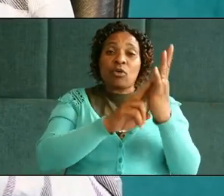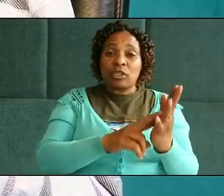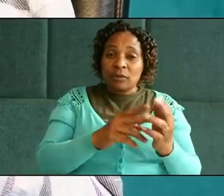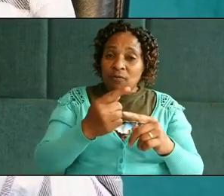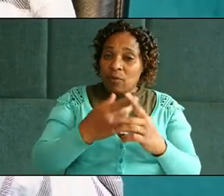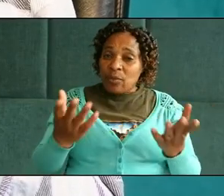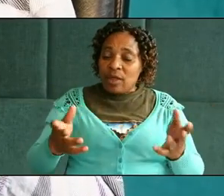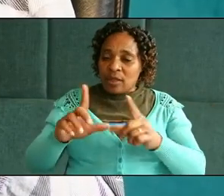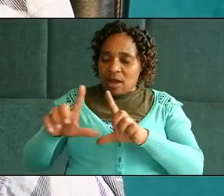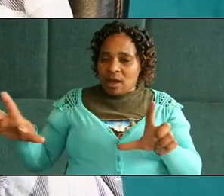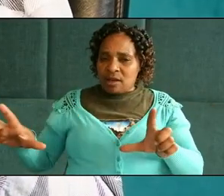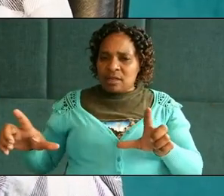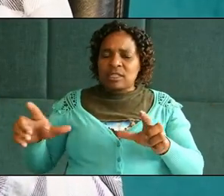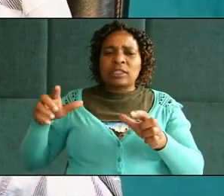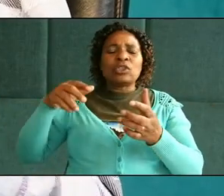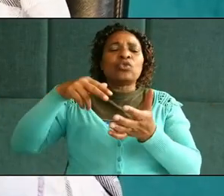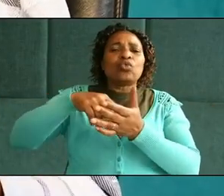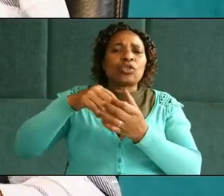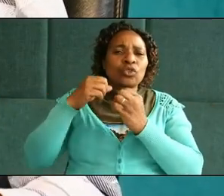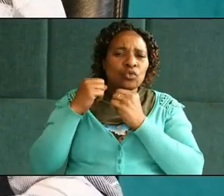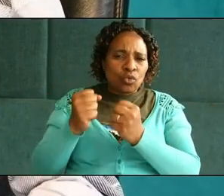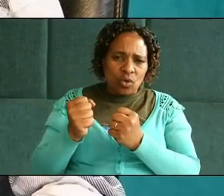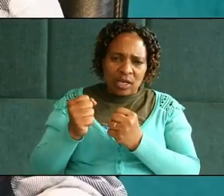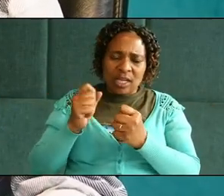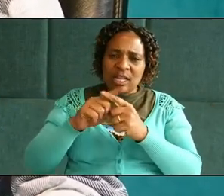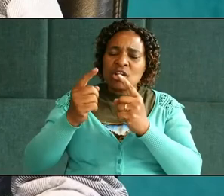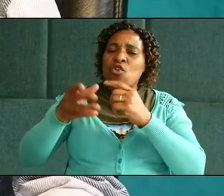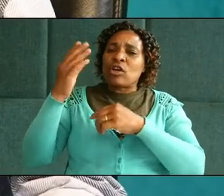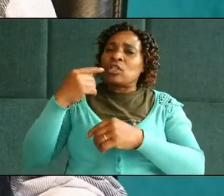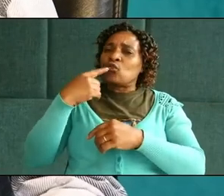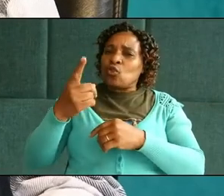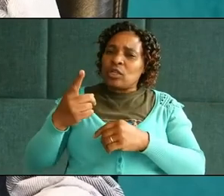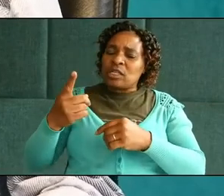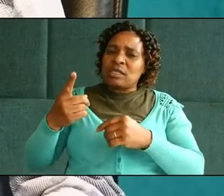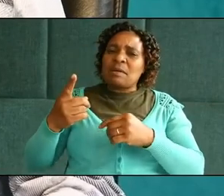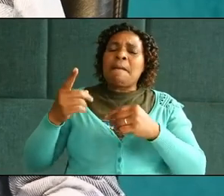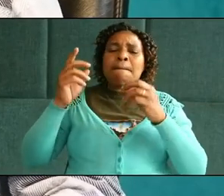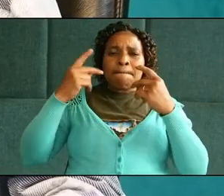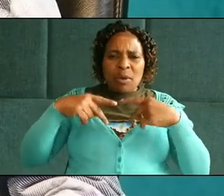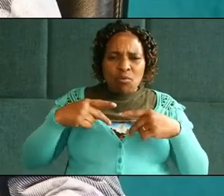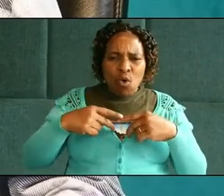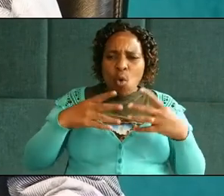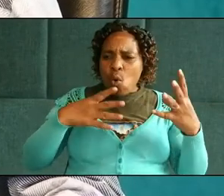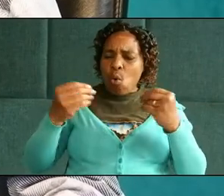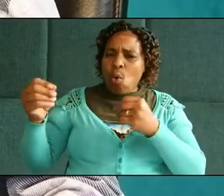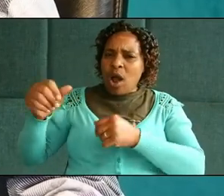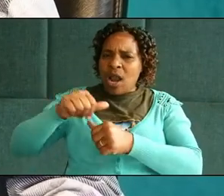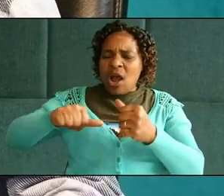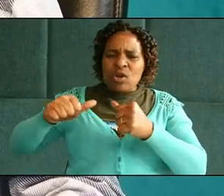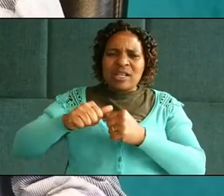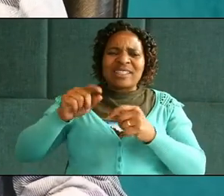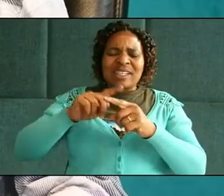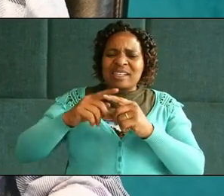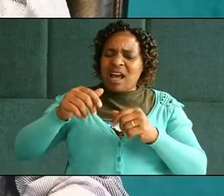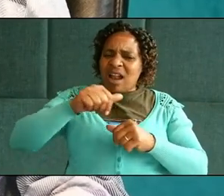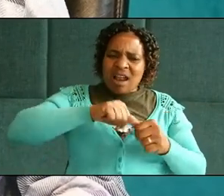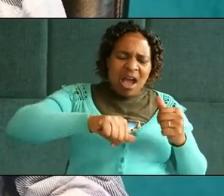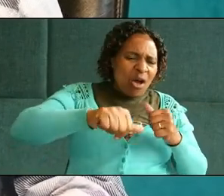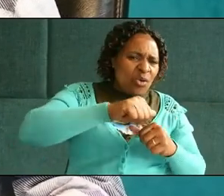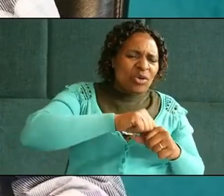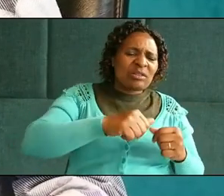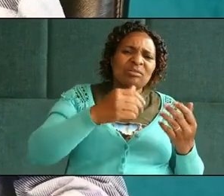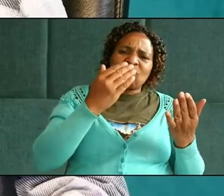stood firm, and God told Moses, the people will have to go around. And we went around still